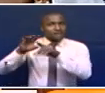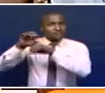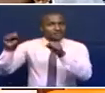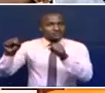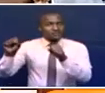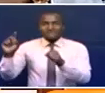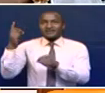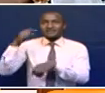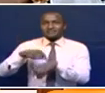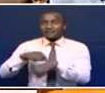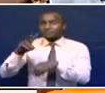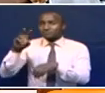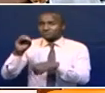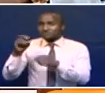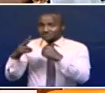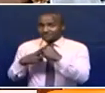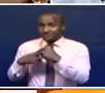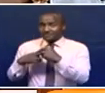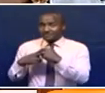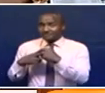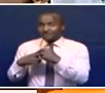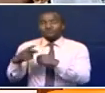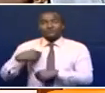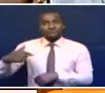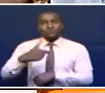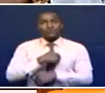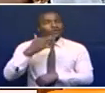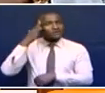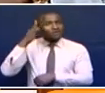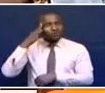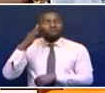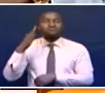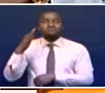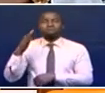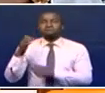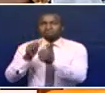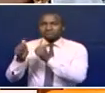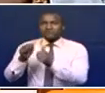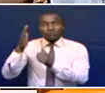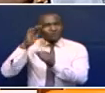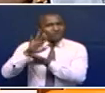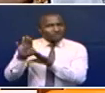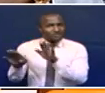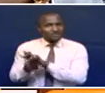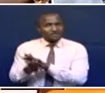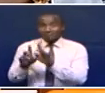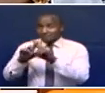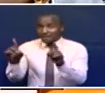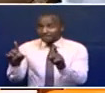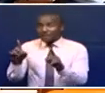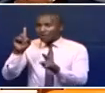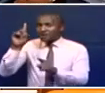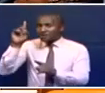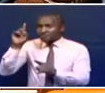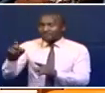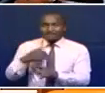for the first time in 2007. So we know the game, we know the rules. But then one has to have vision.